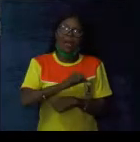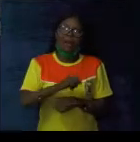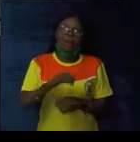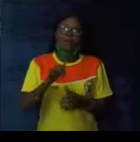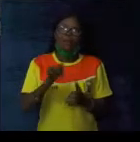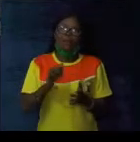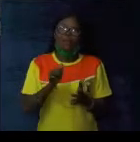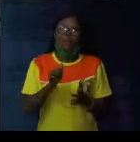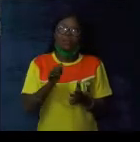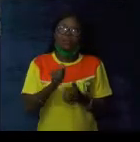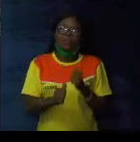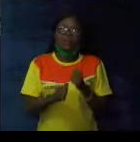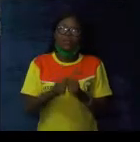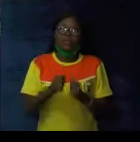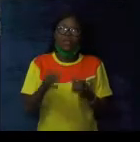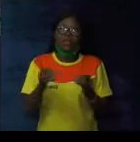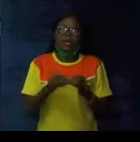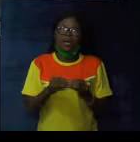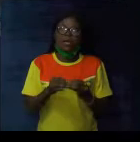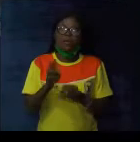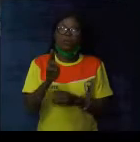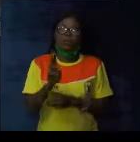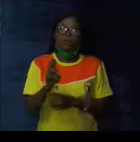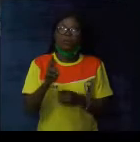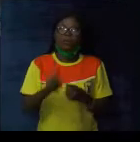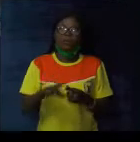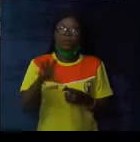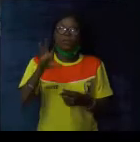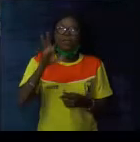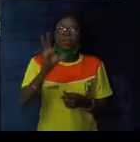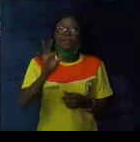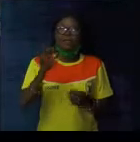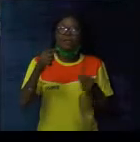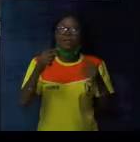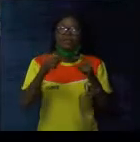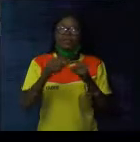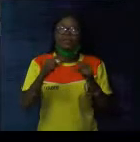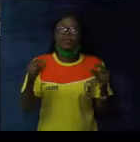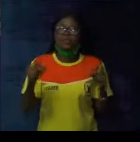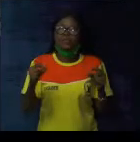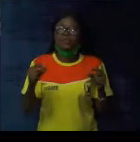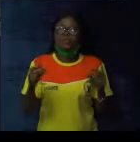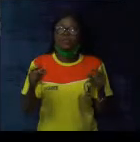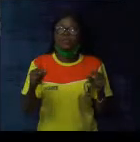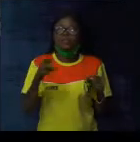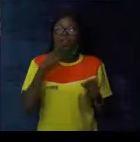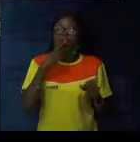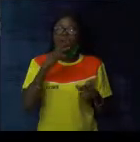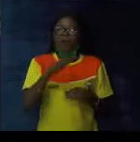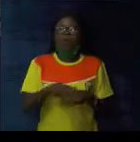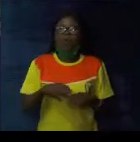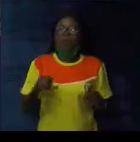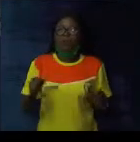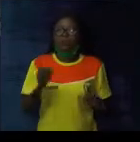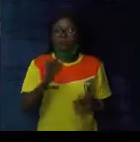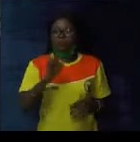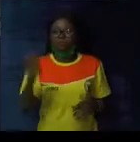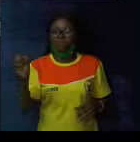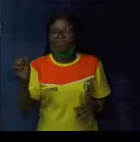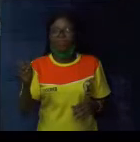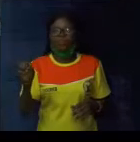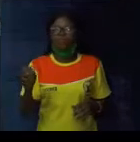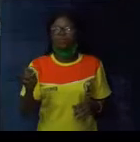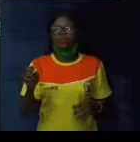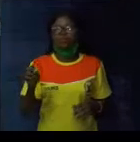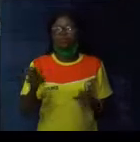Angles that add up to 90 degrees, we call them what? Angles that add up to 90 degrees. You remember the song?